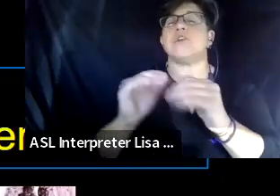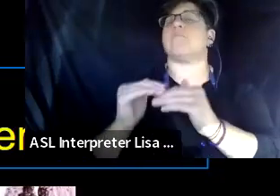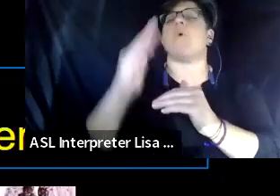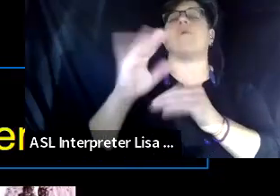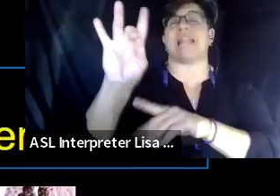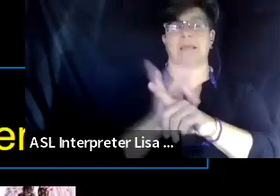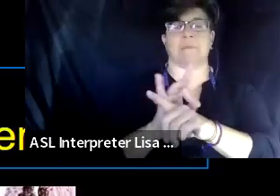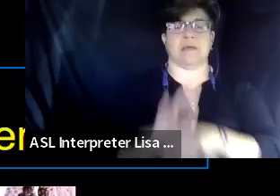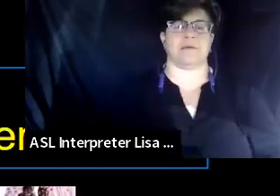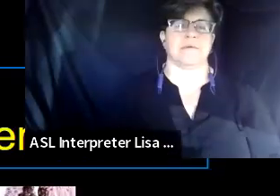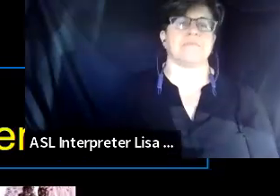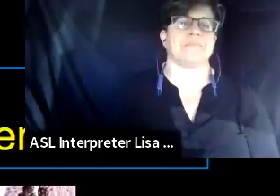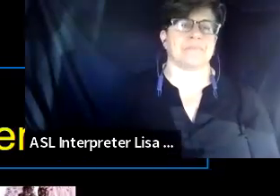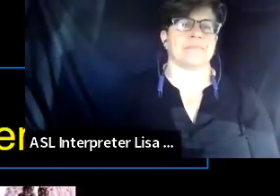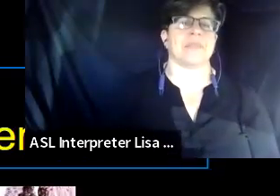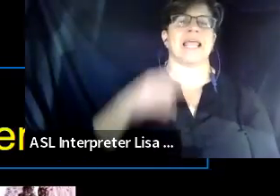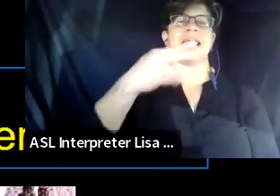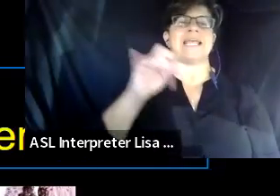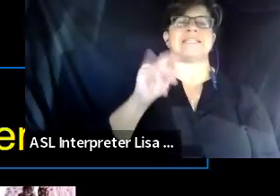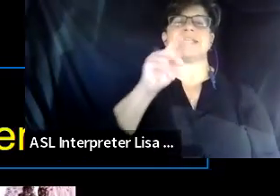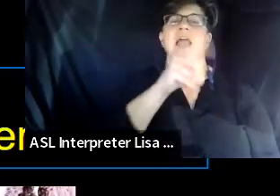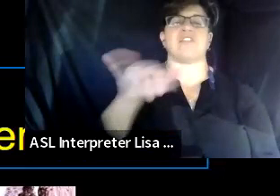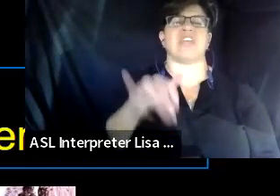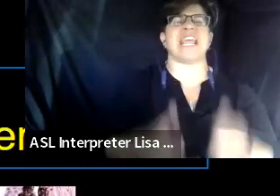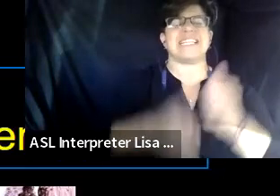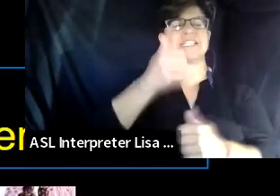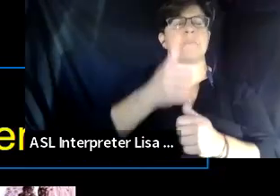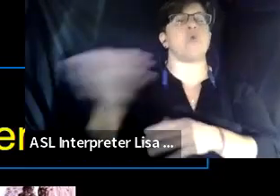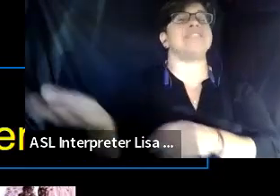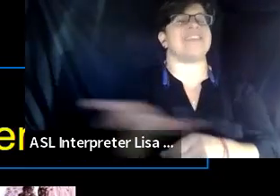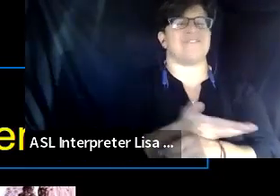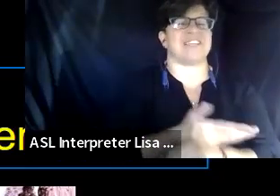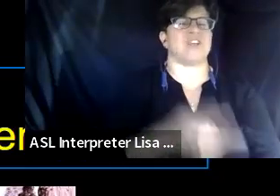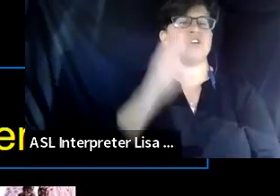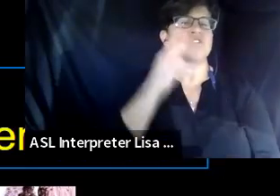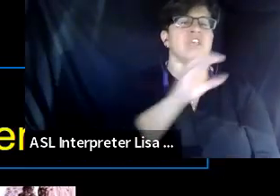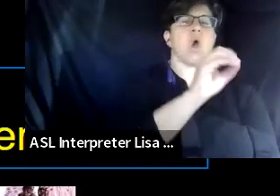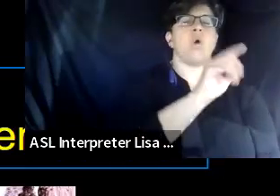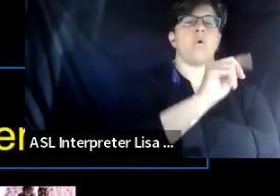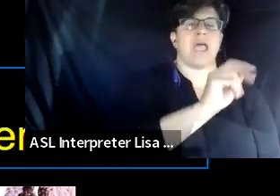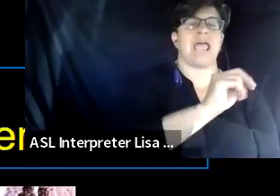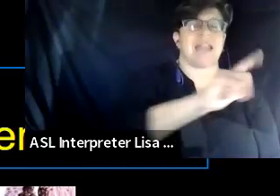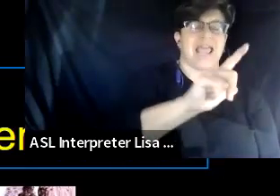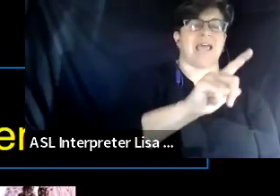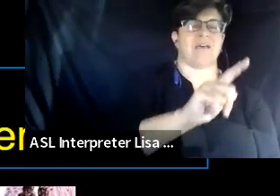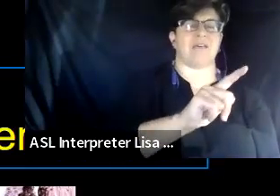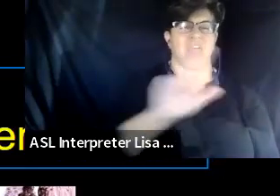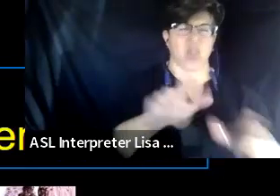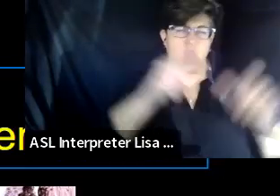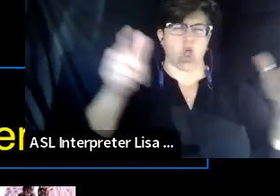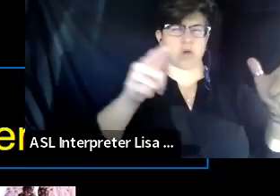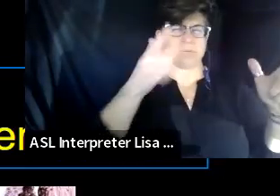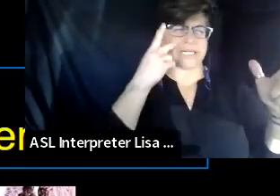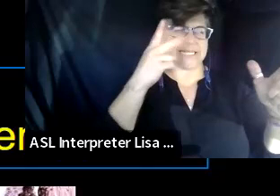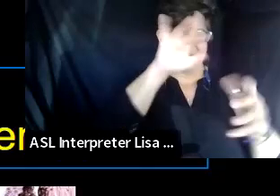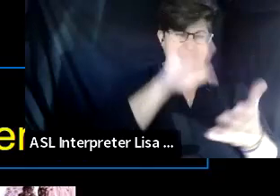most convincing evidence, because here we can see the photoreceptor layer, the ONL, and an enlargement is seen in the middle, including a graph that